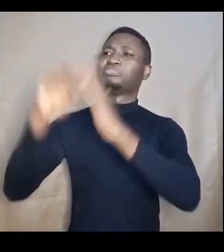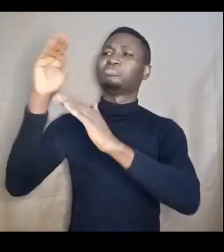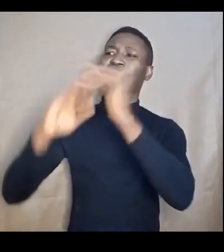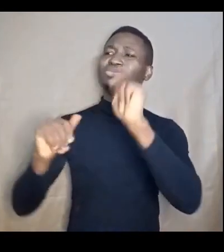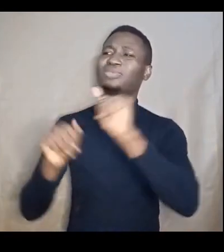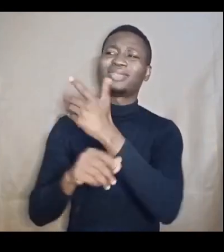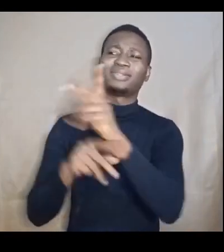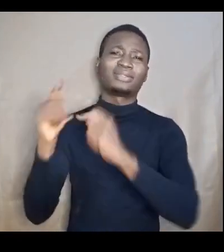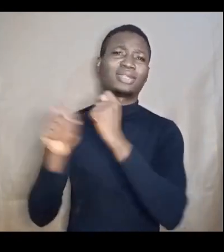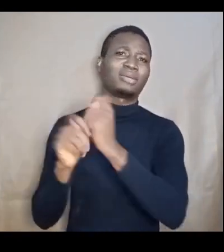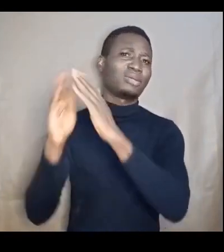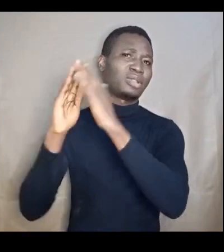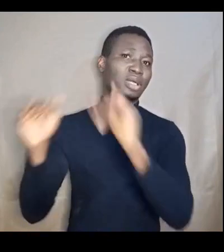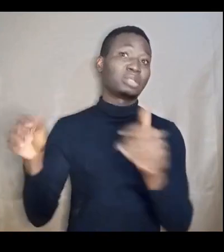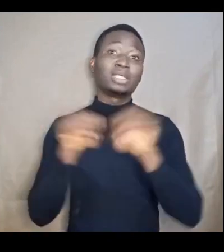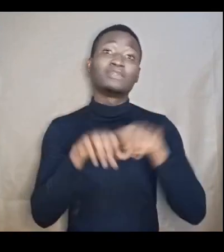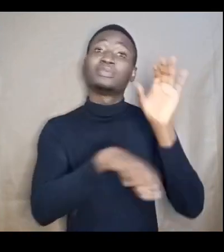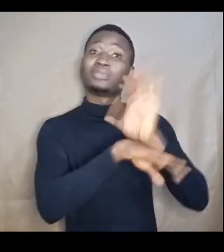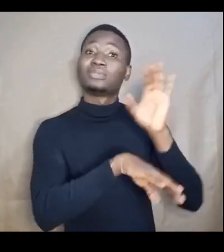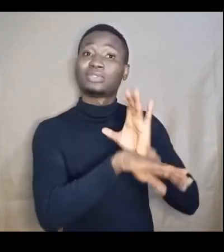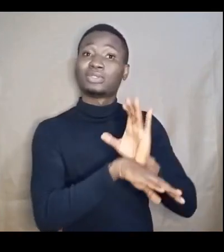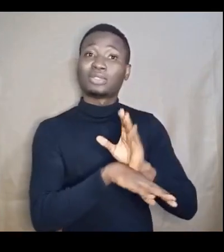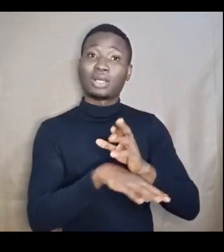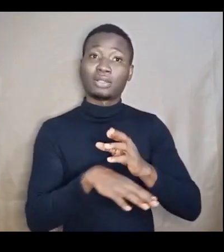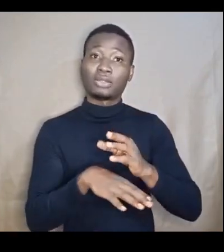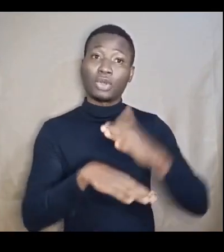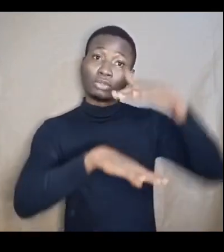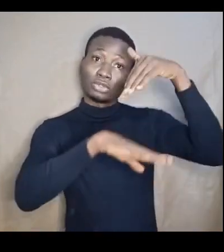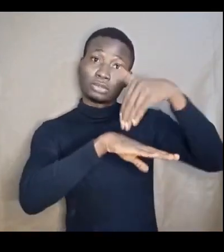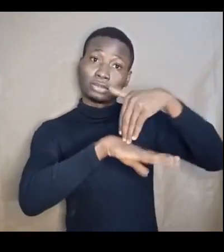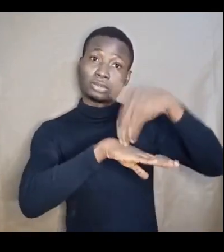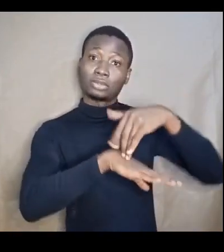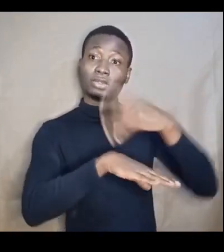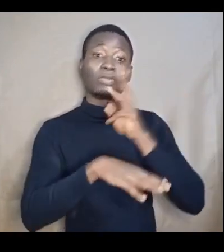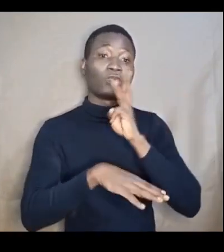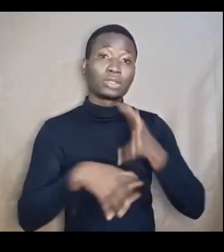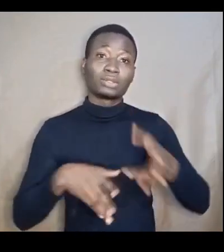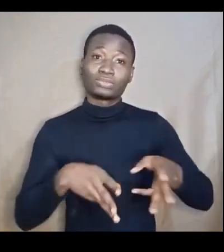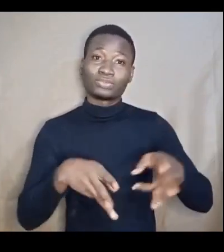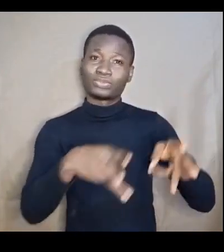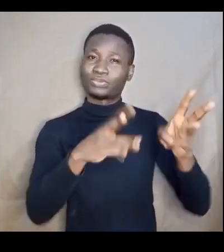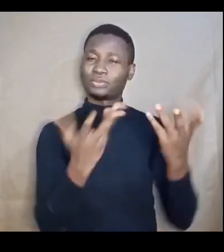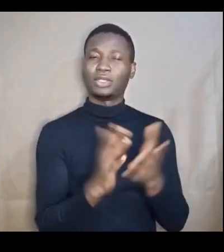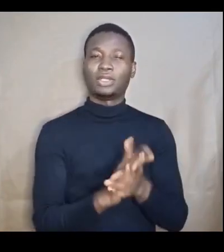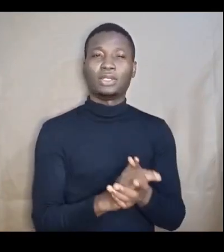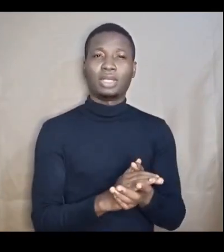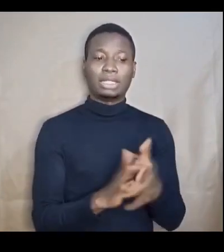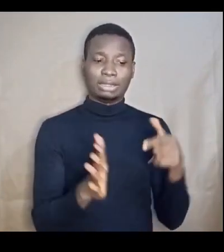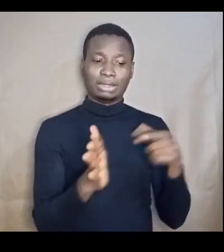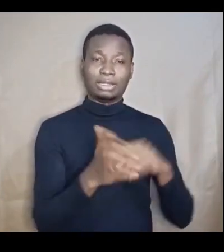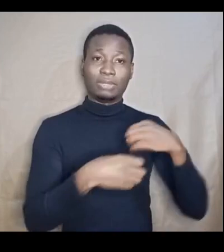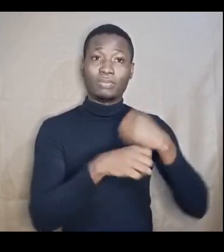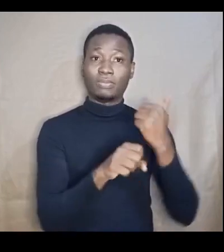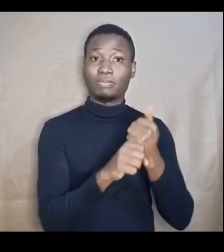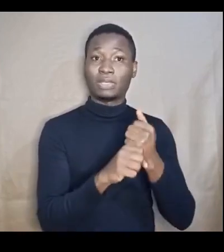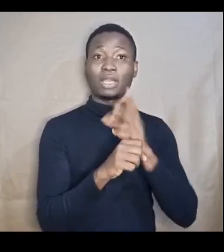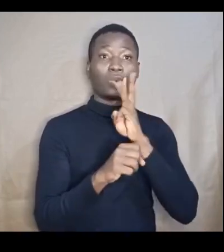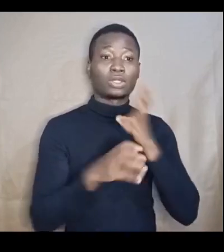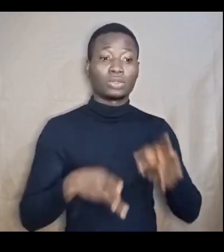churches, along the waterway. And the consequence has been that the drainages are blocked. Water,